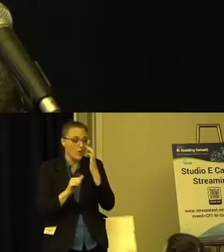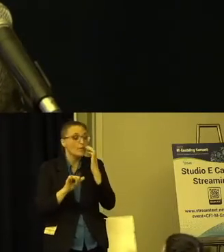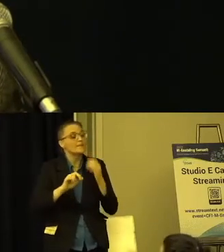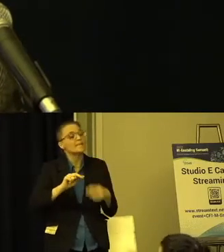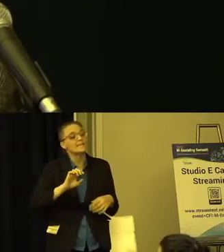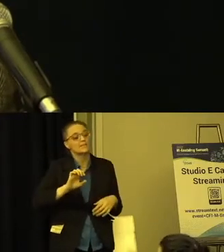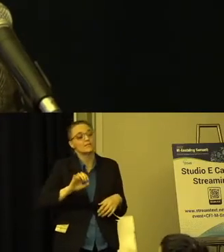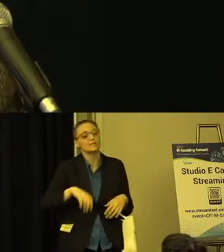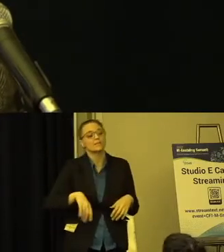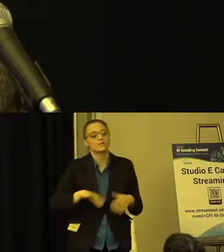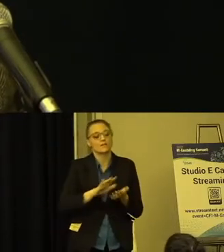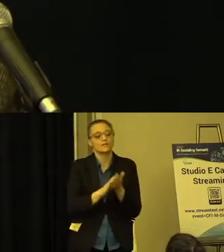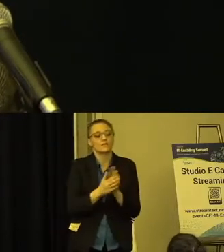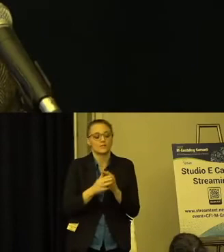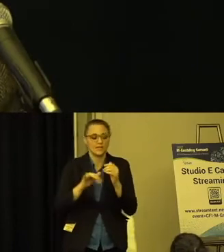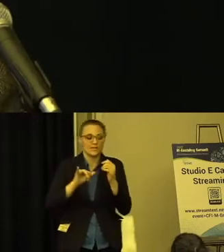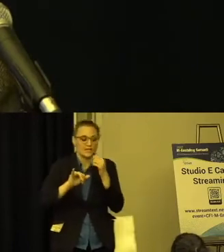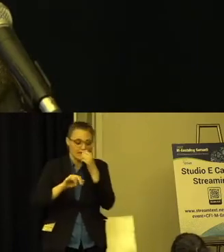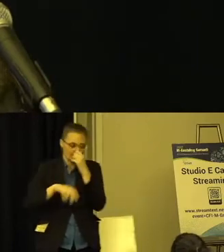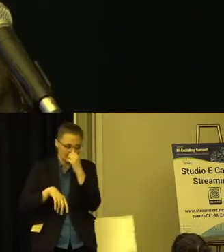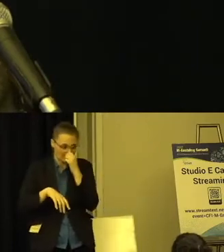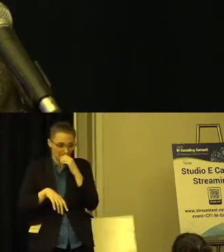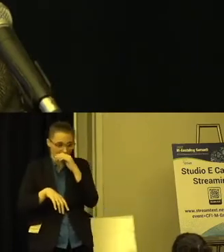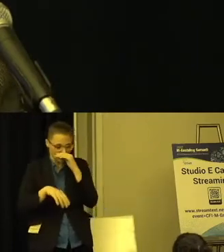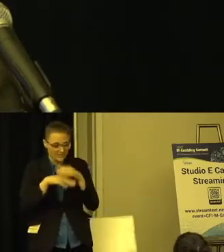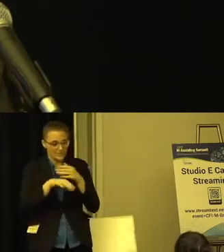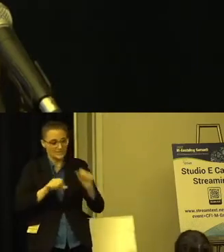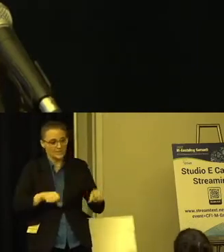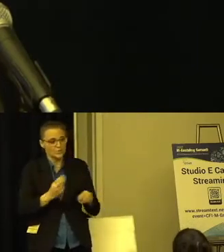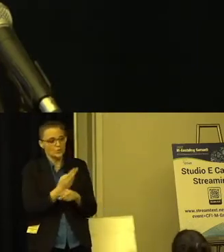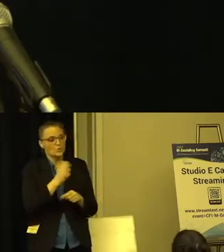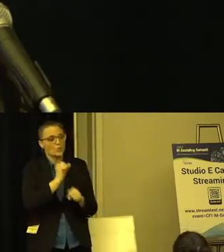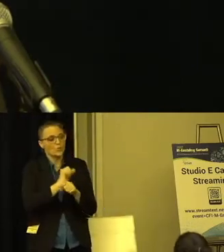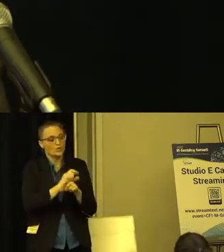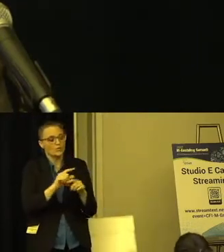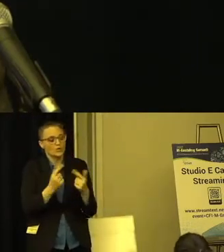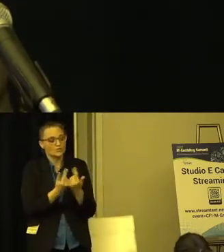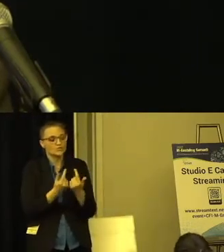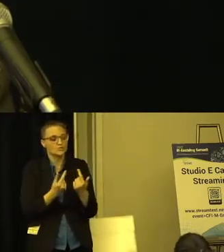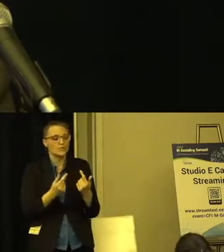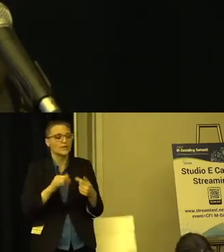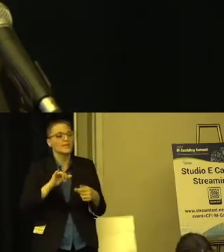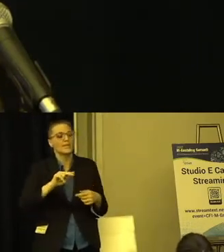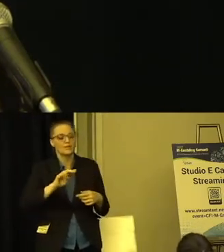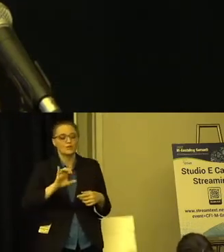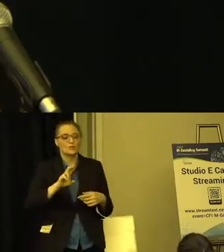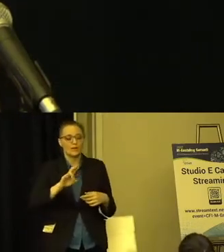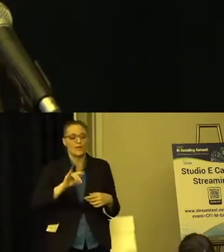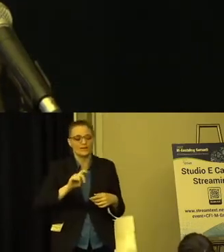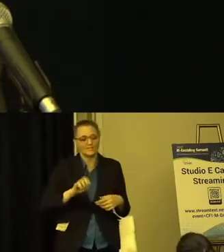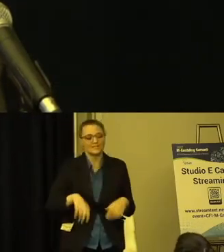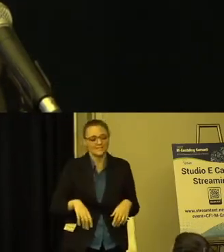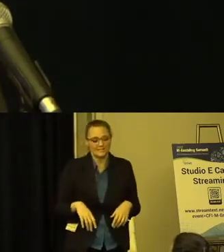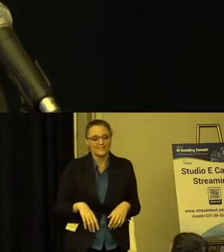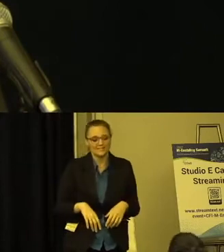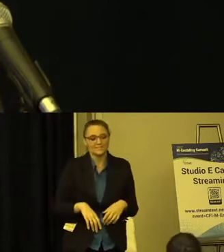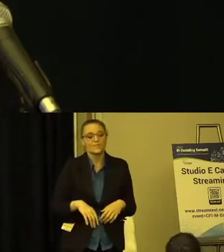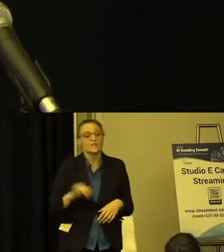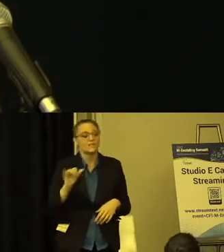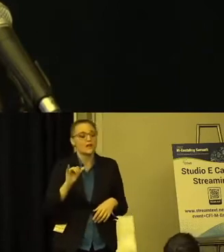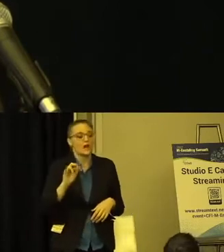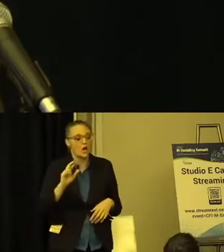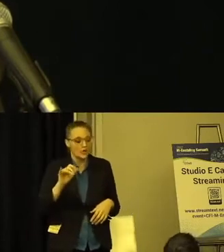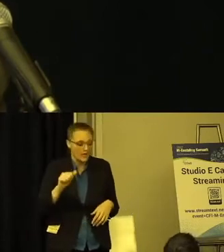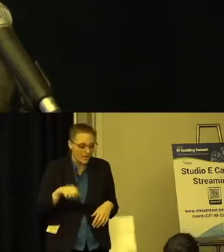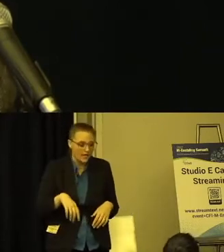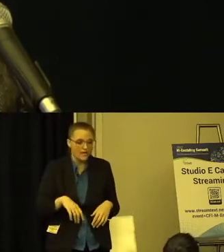In the case of accessibility, we use working groups to incubate, like ARIA, because the user agent developers are right there